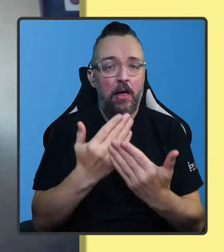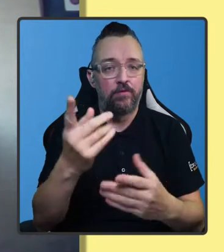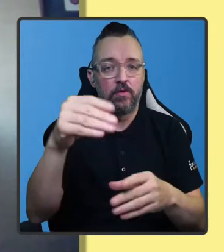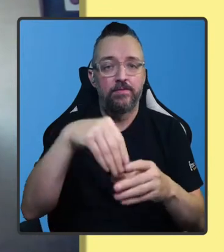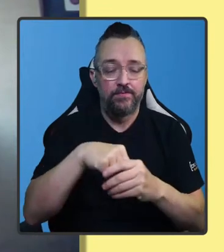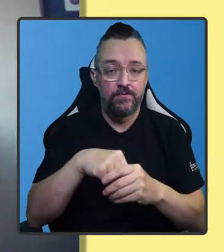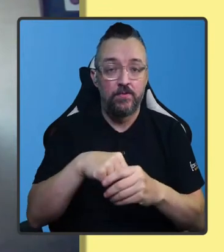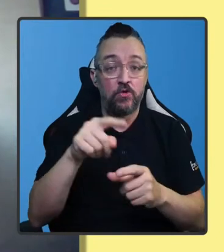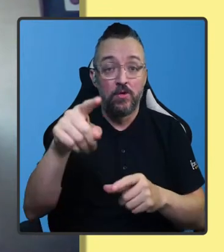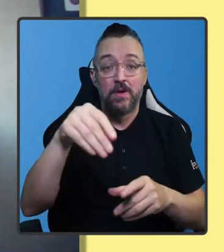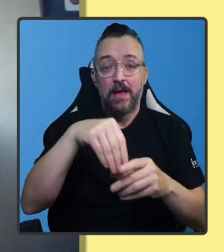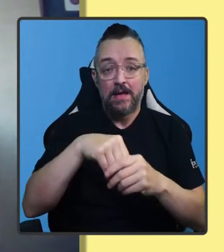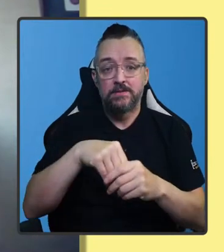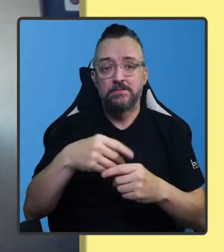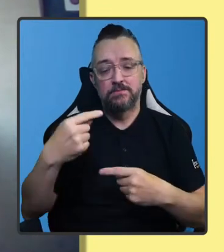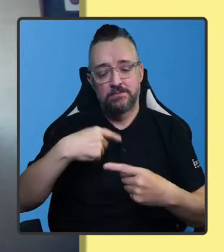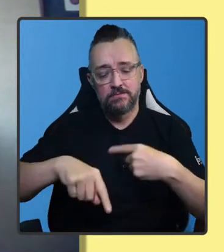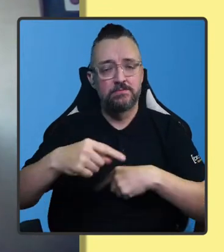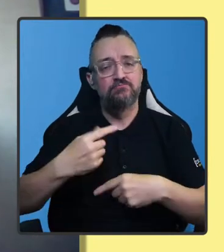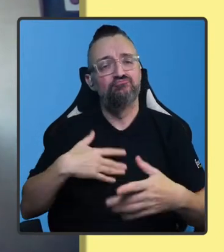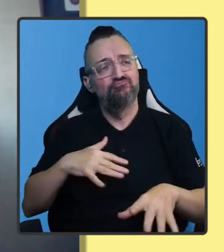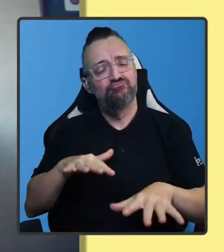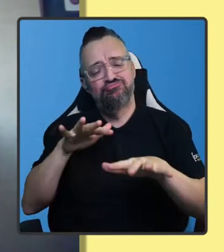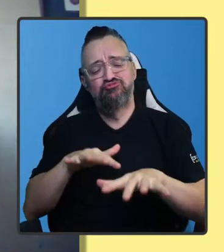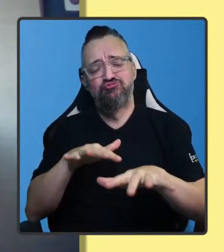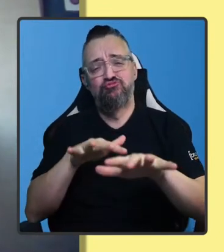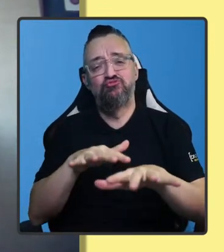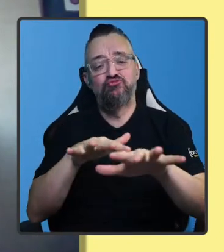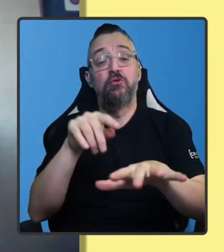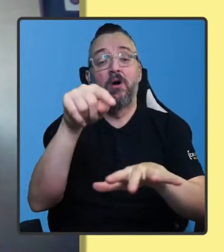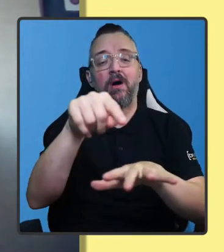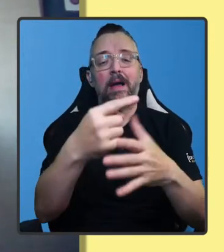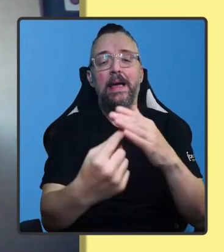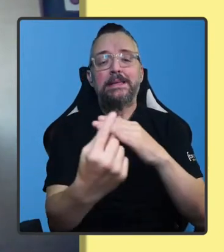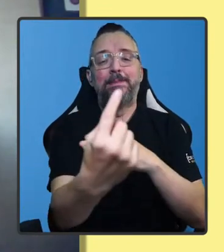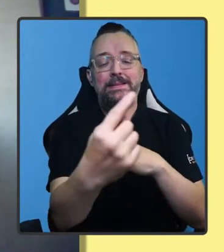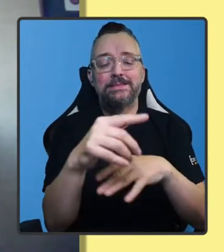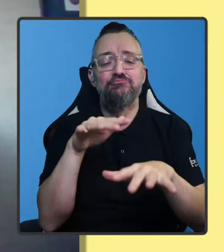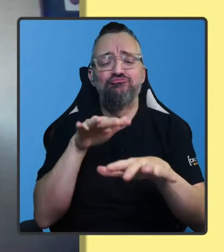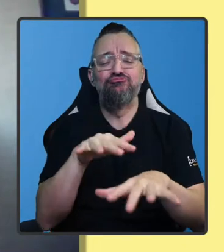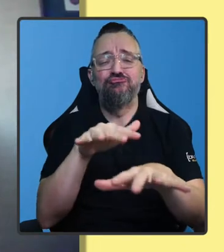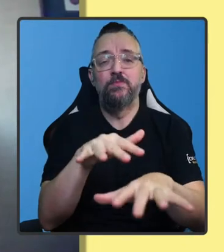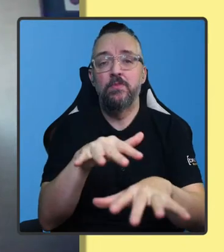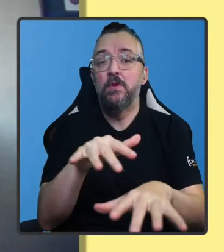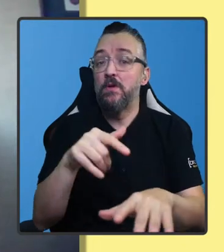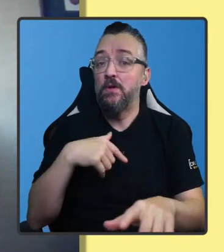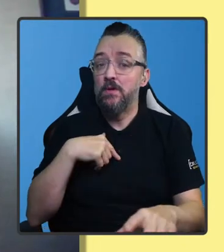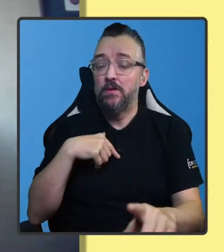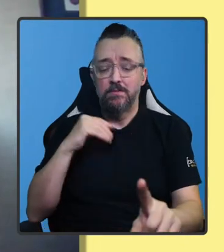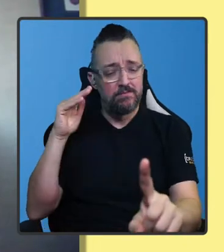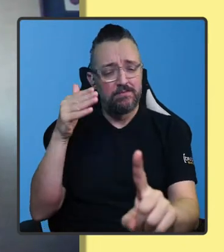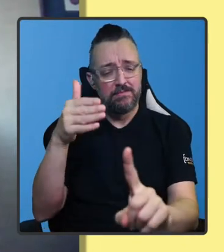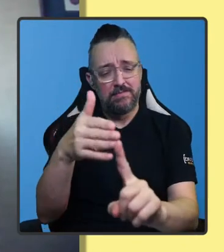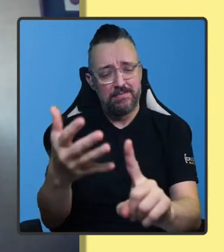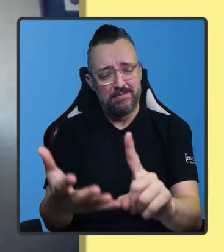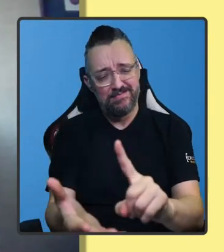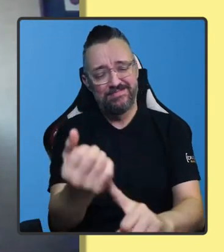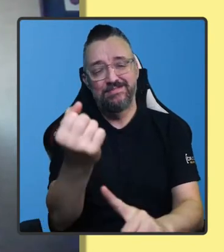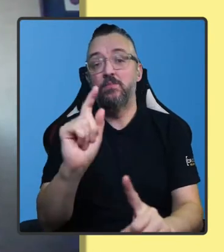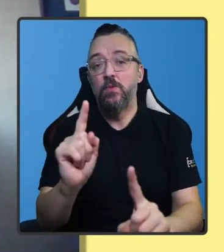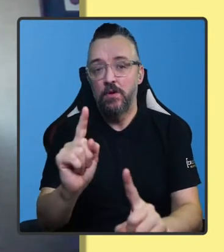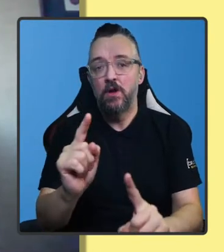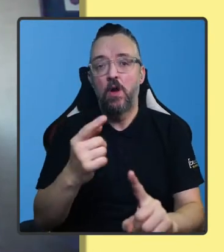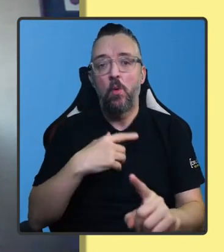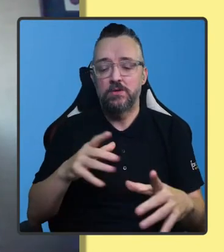us on the march to independence, and there is much to do. Our combined goal is to continue to build sustained majority